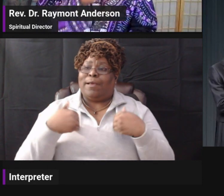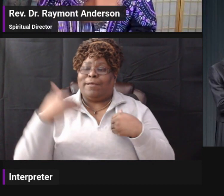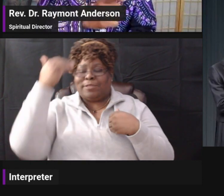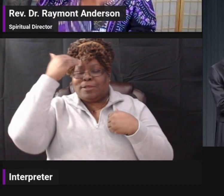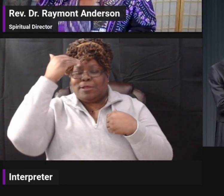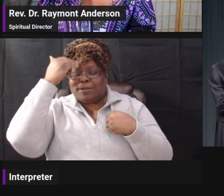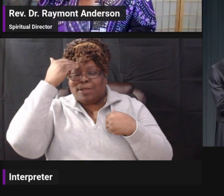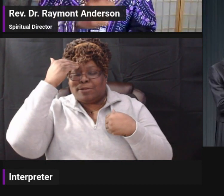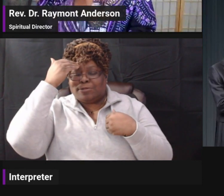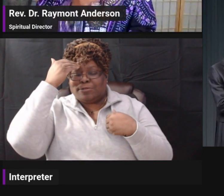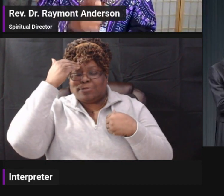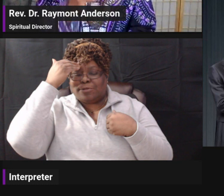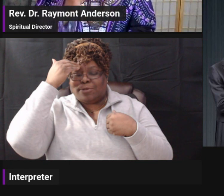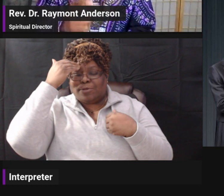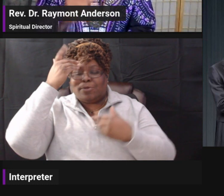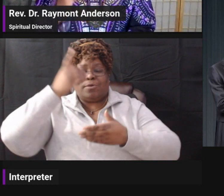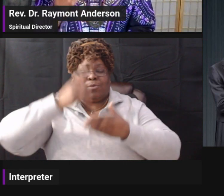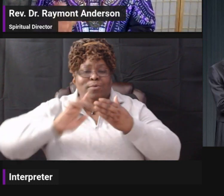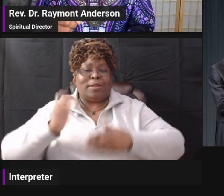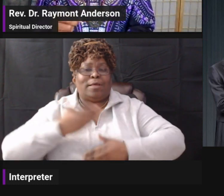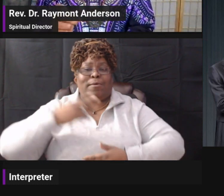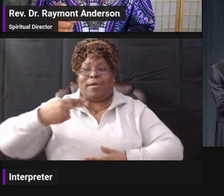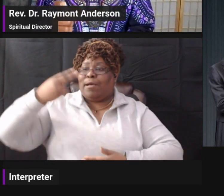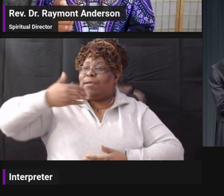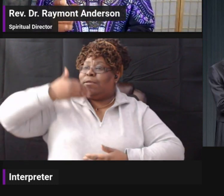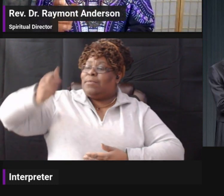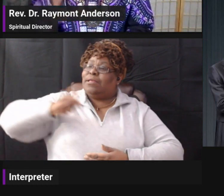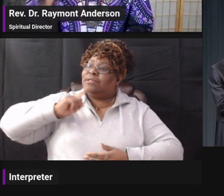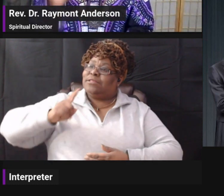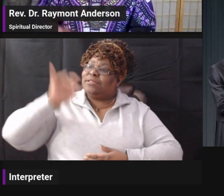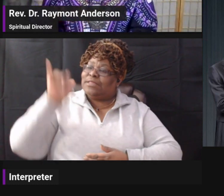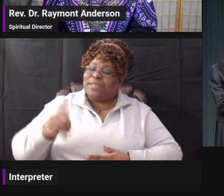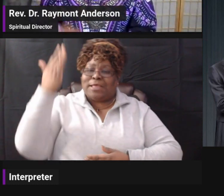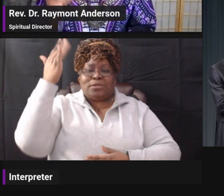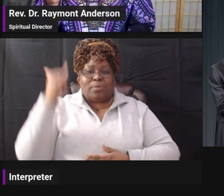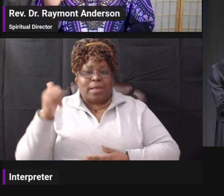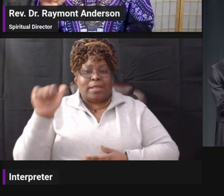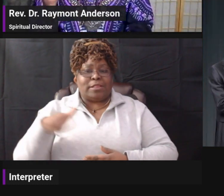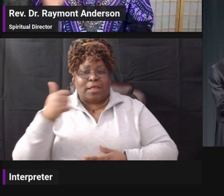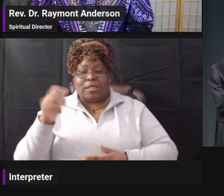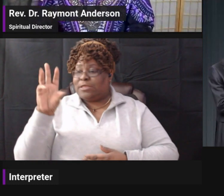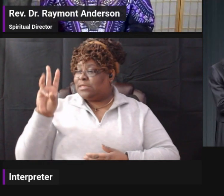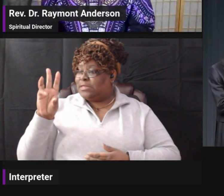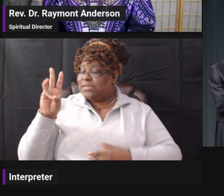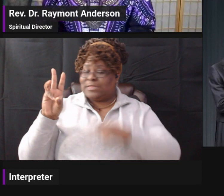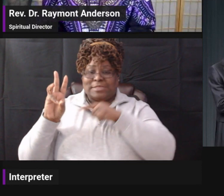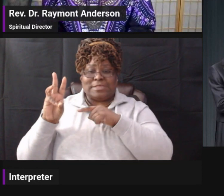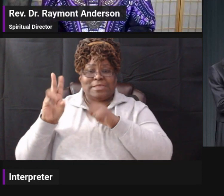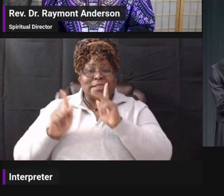We lack the awareness of what is truly for our highest and best. And this is why the